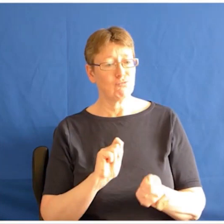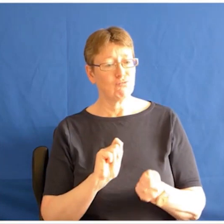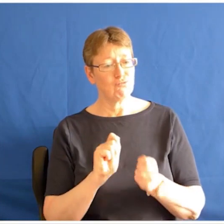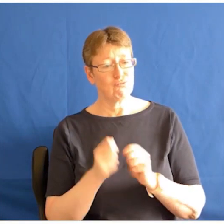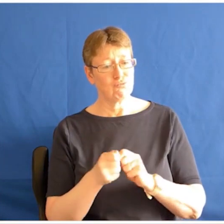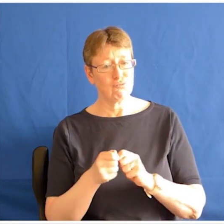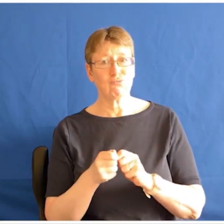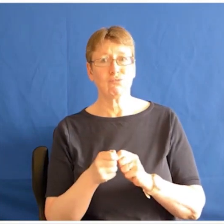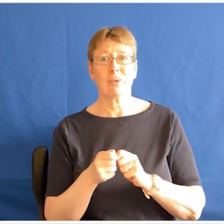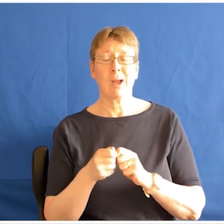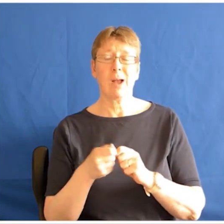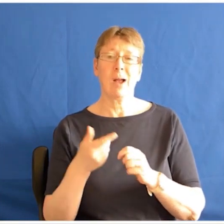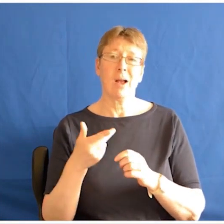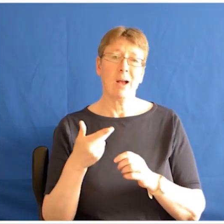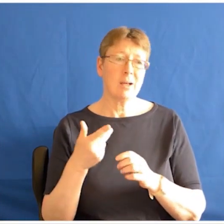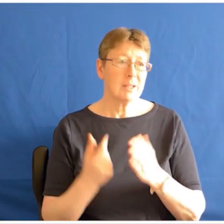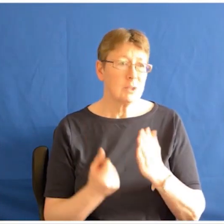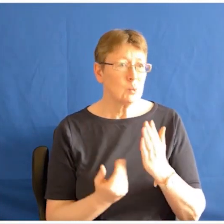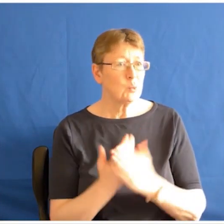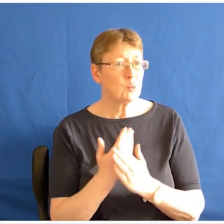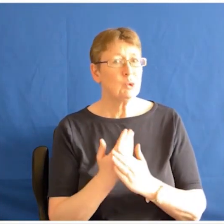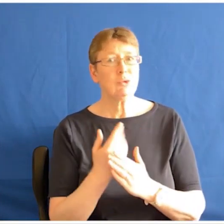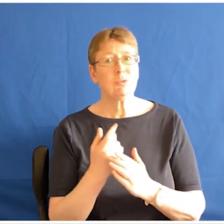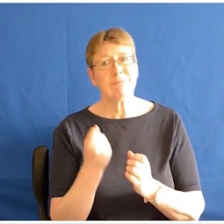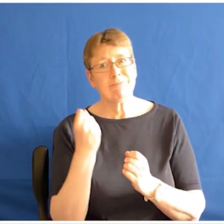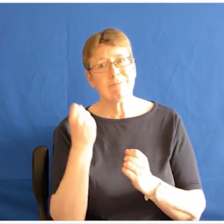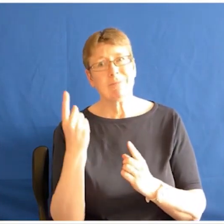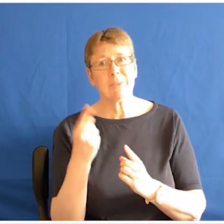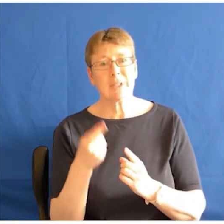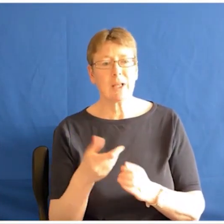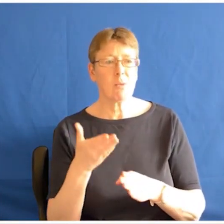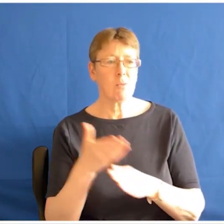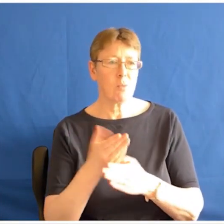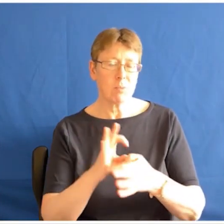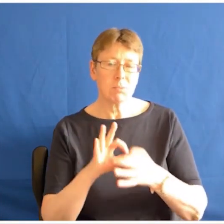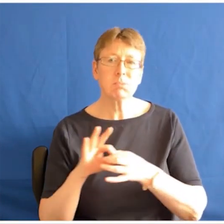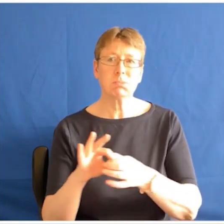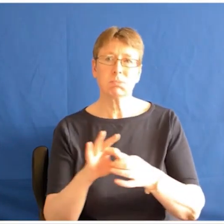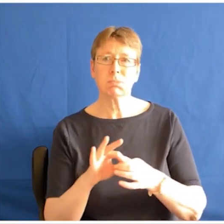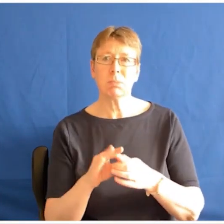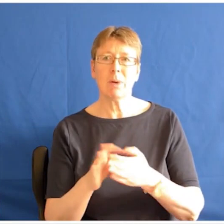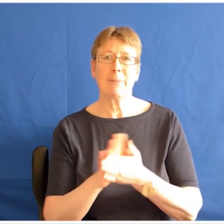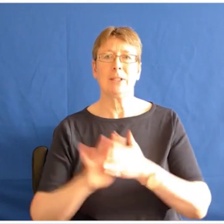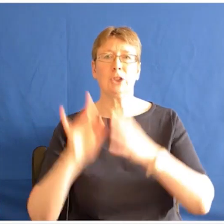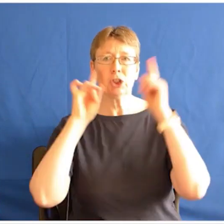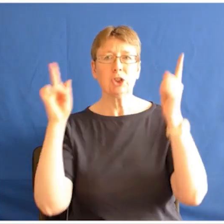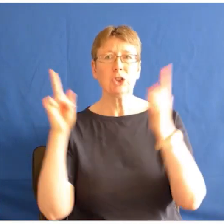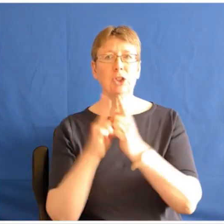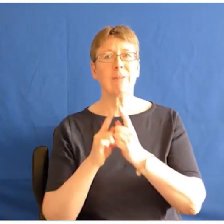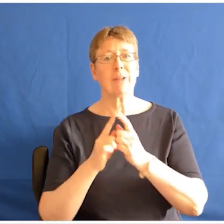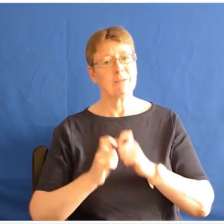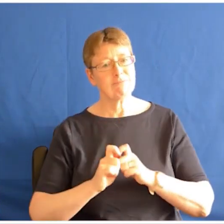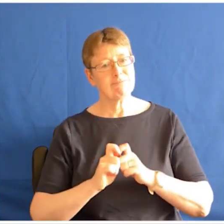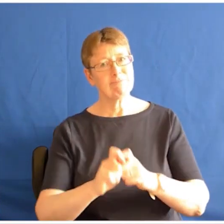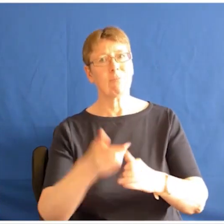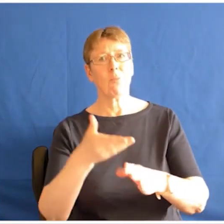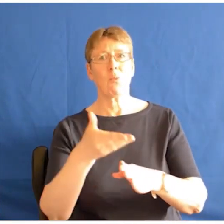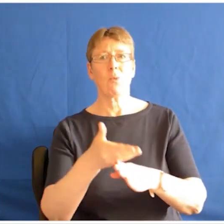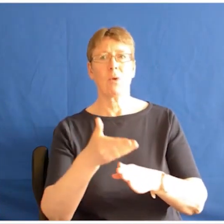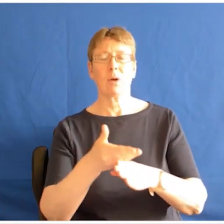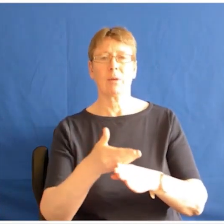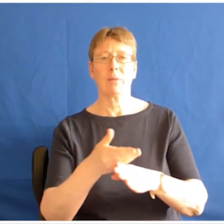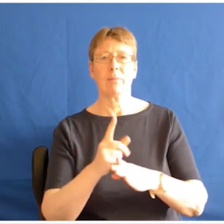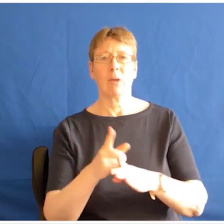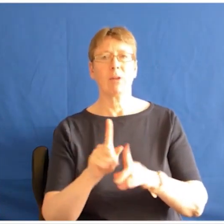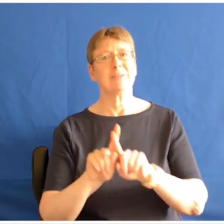innovated, collaborated, and worked hard in often very challenging circumstances. And the net result is that the university has continued to